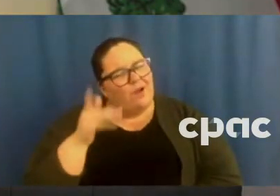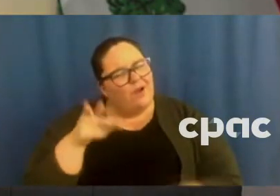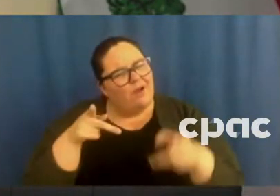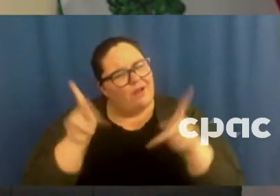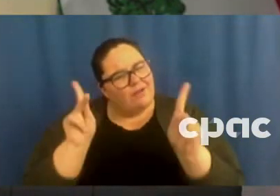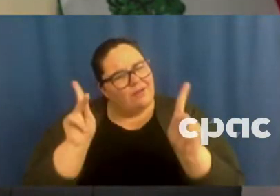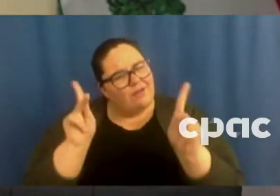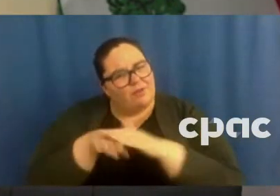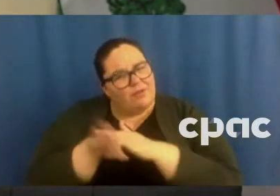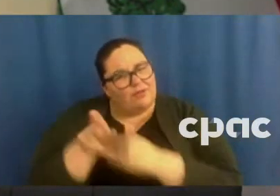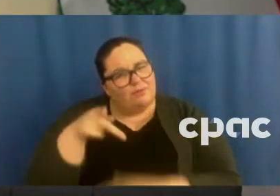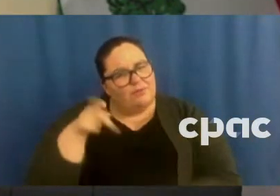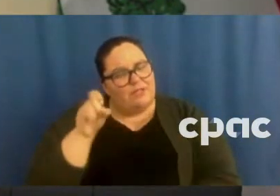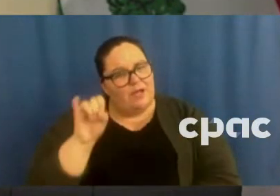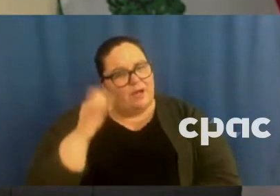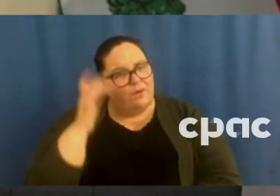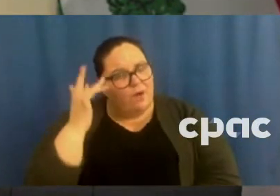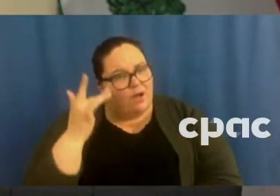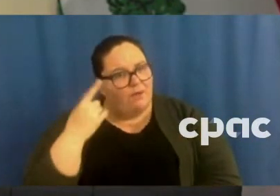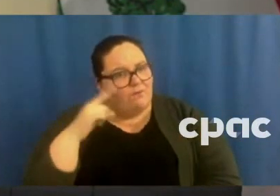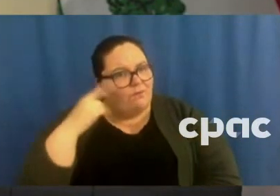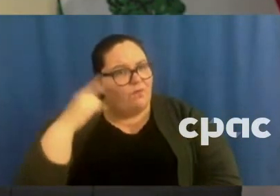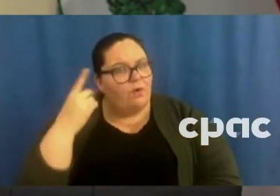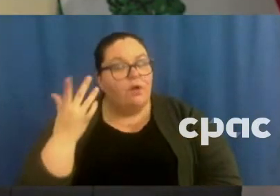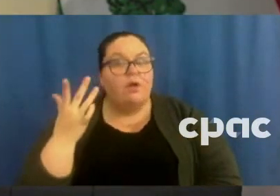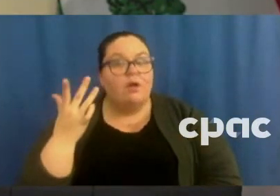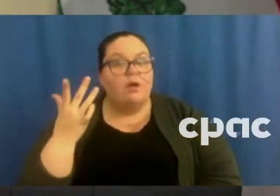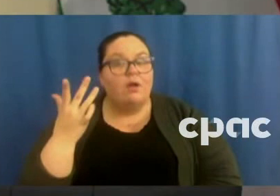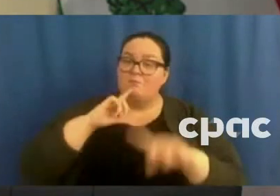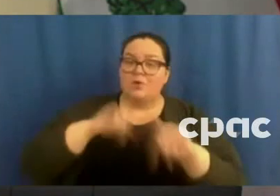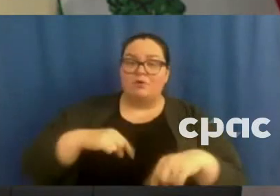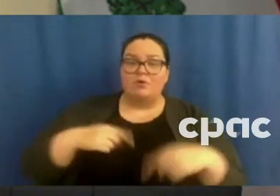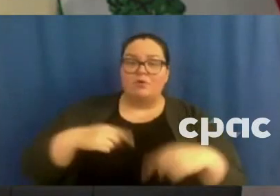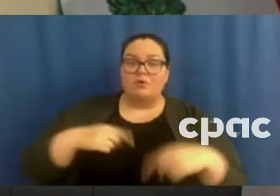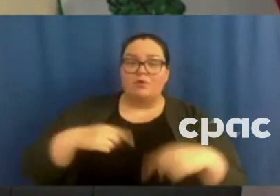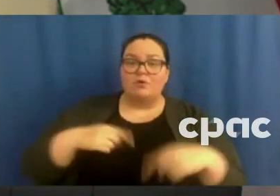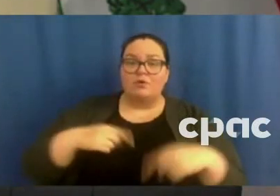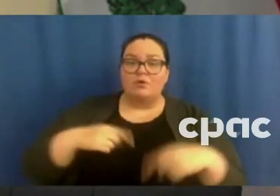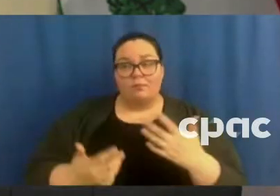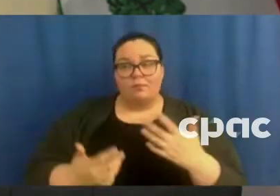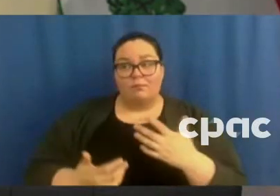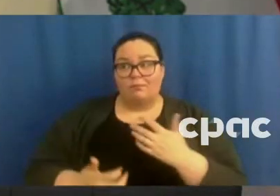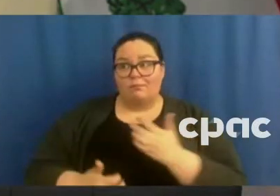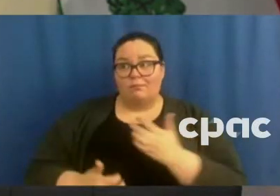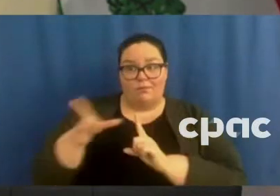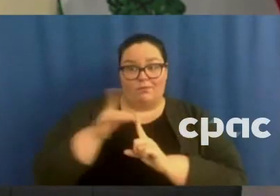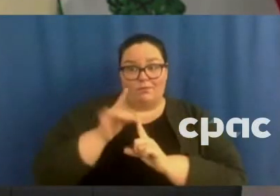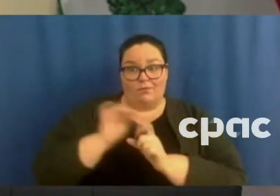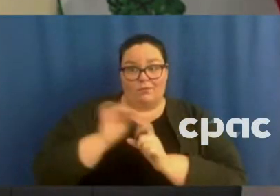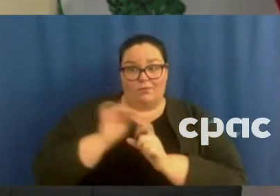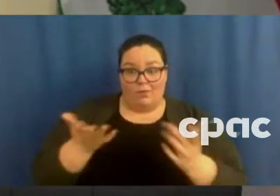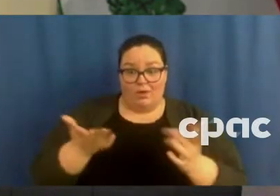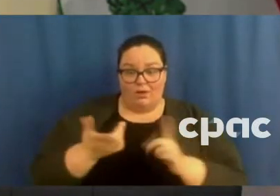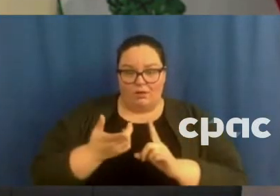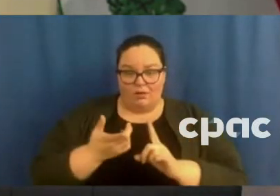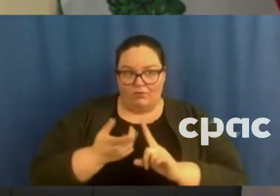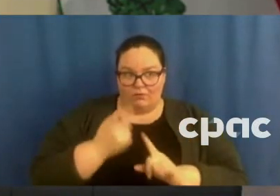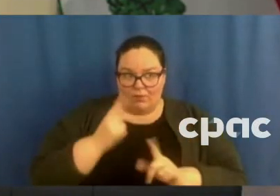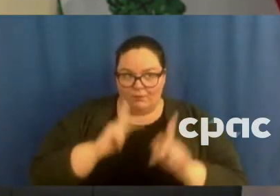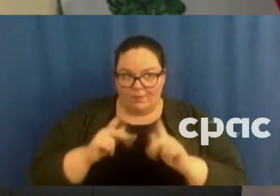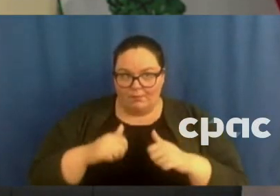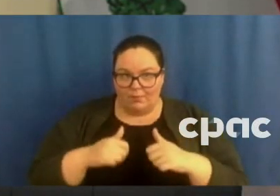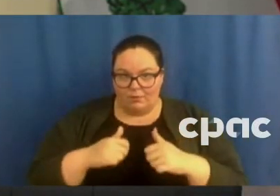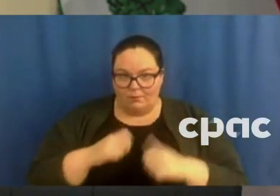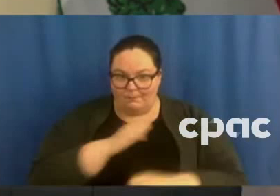But the large variety of cases that we've had here in P.E.I. have been Islanders, returning